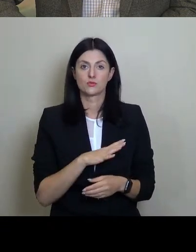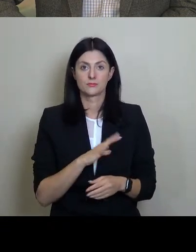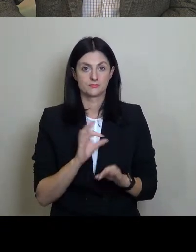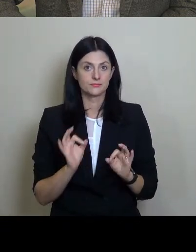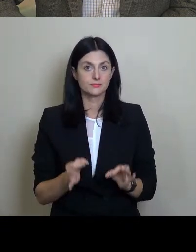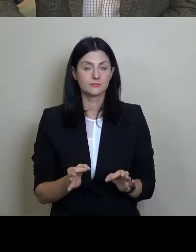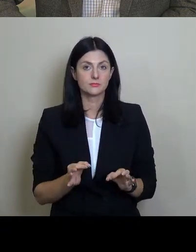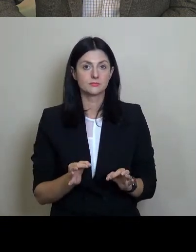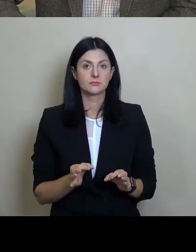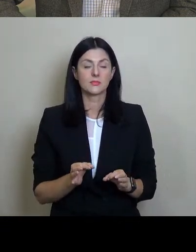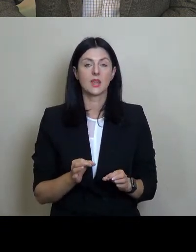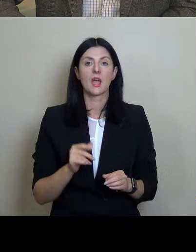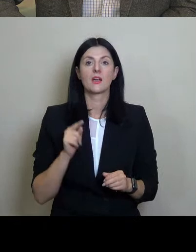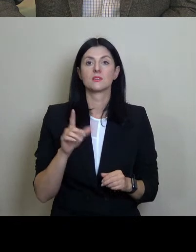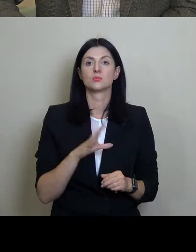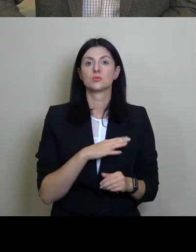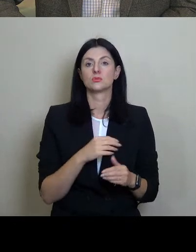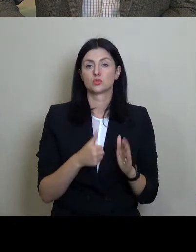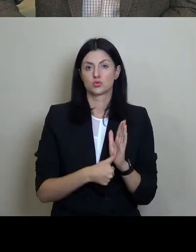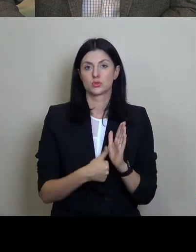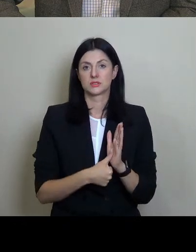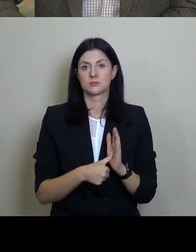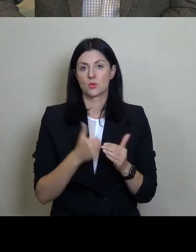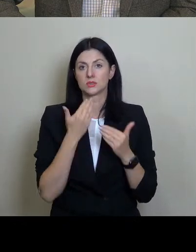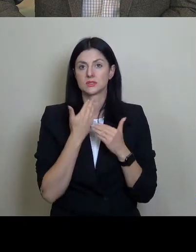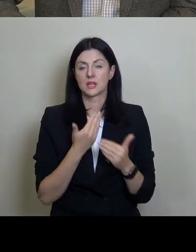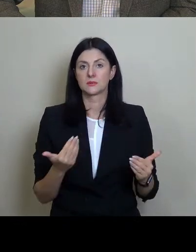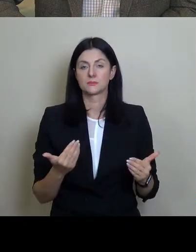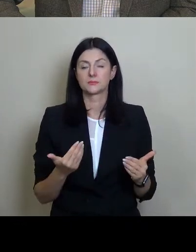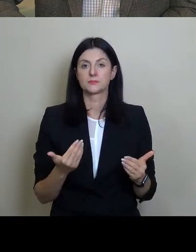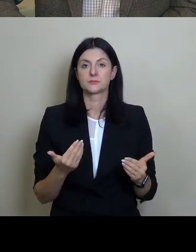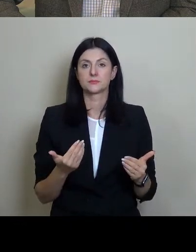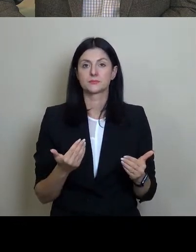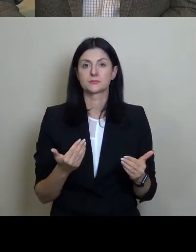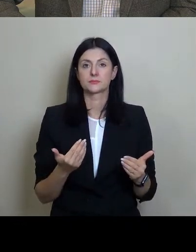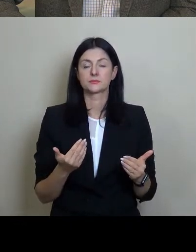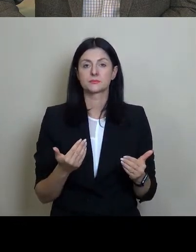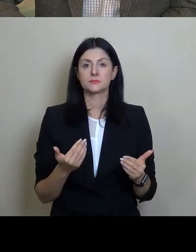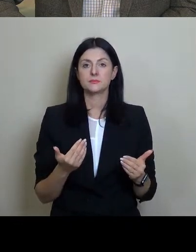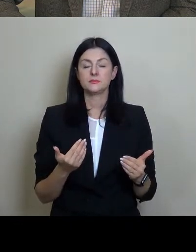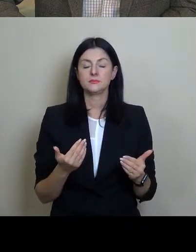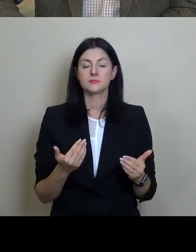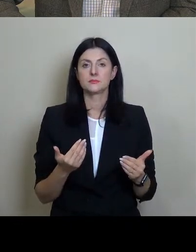where he was. So he is going to be the 6th one, the last one.